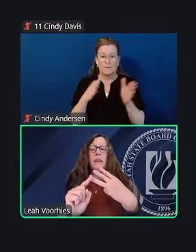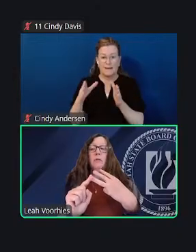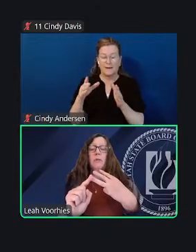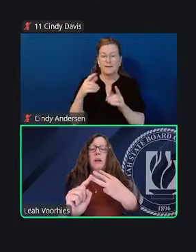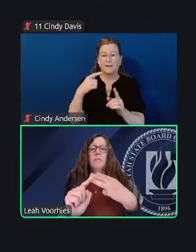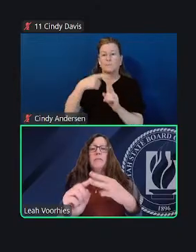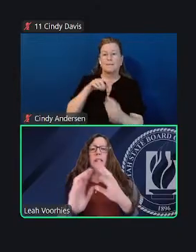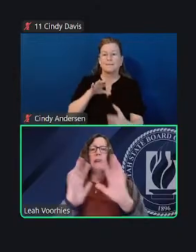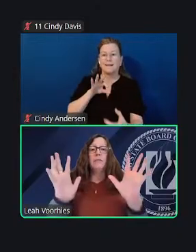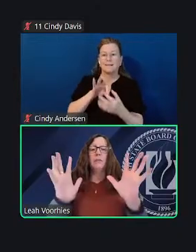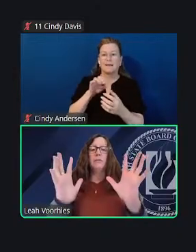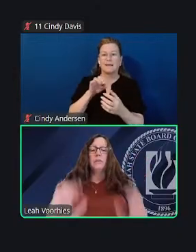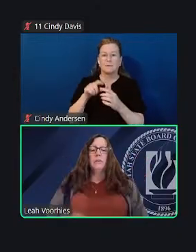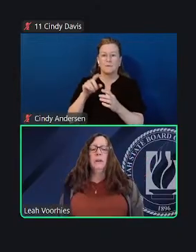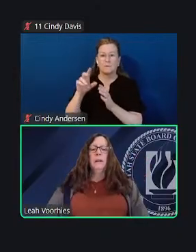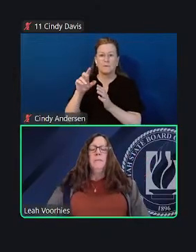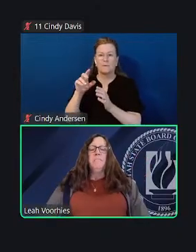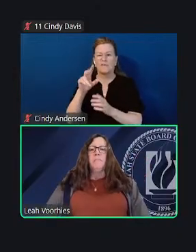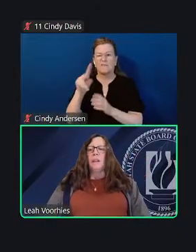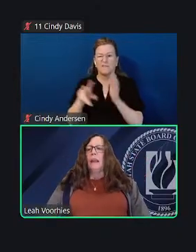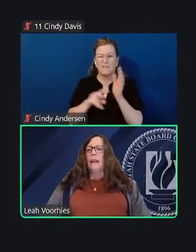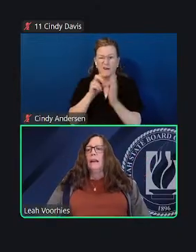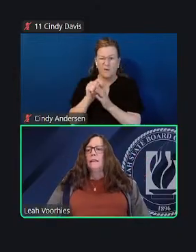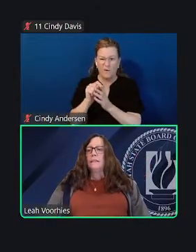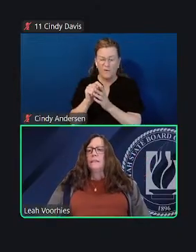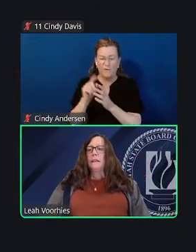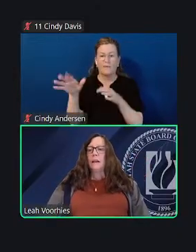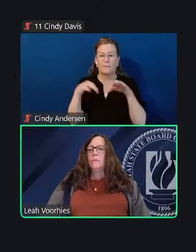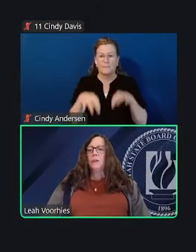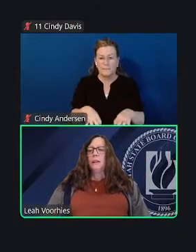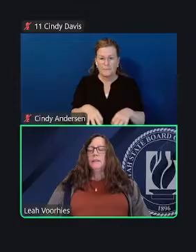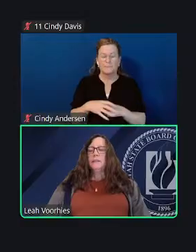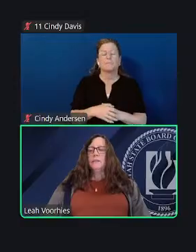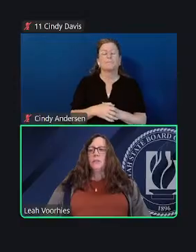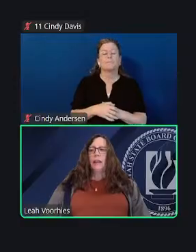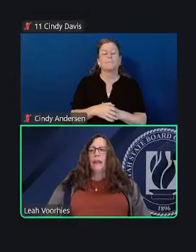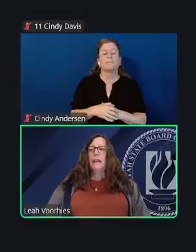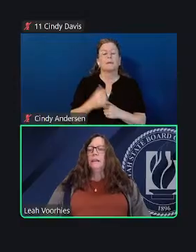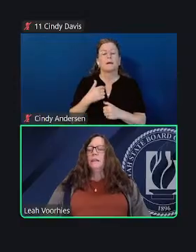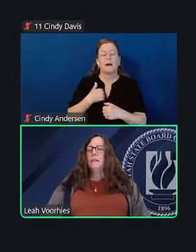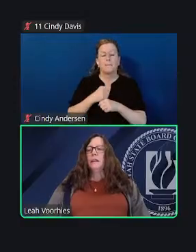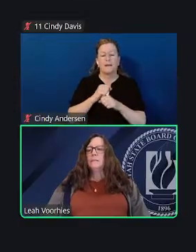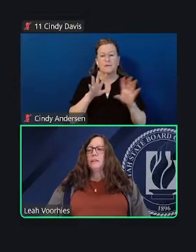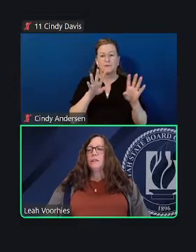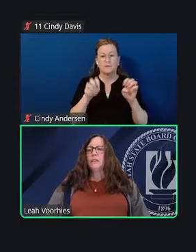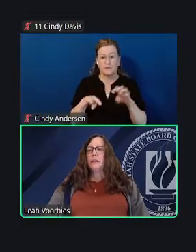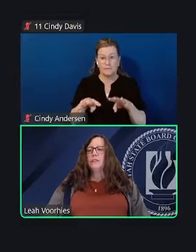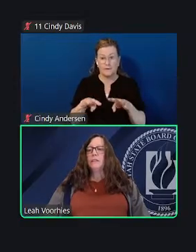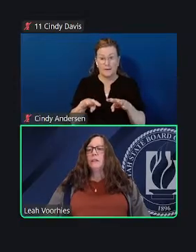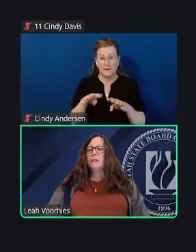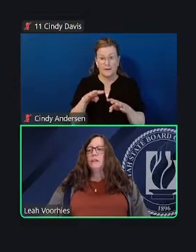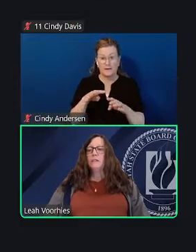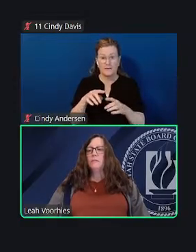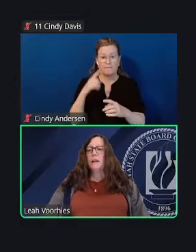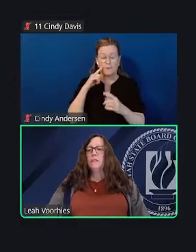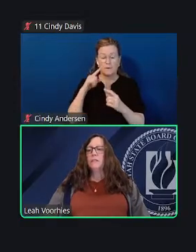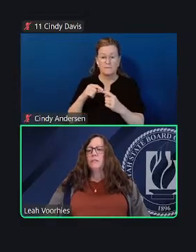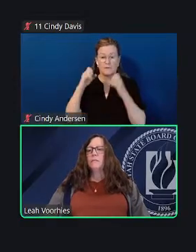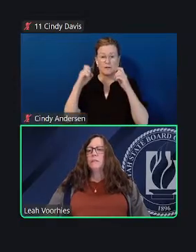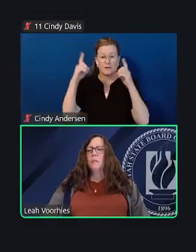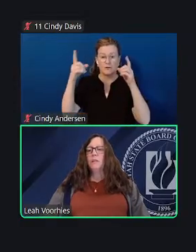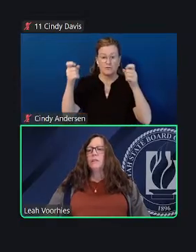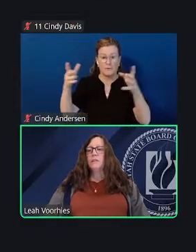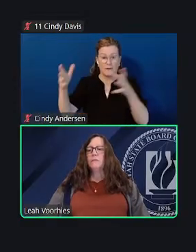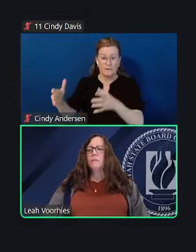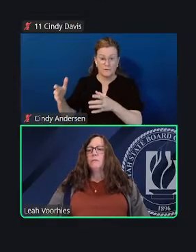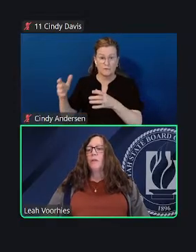to the video that gave an overview, and created a survey that special education directors